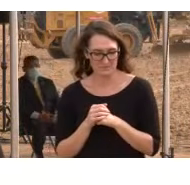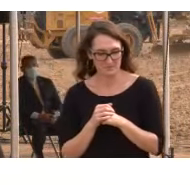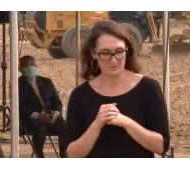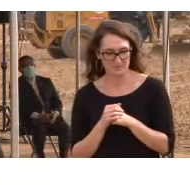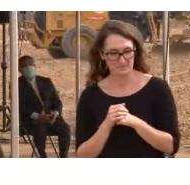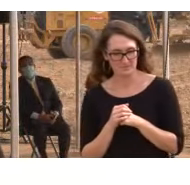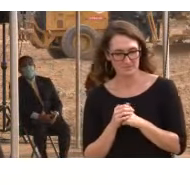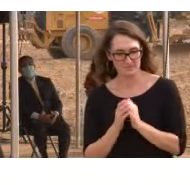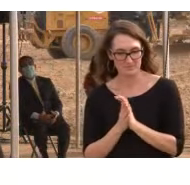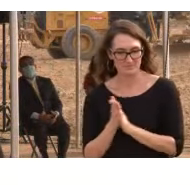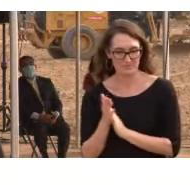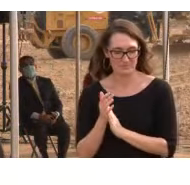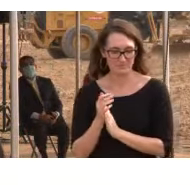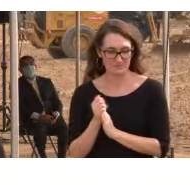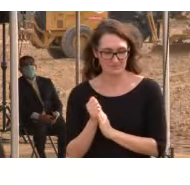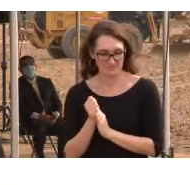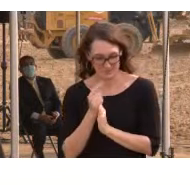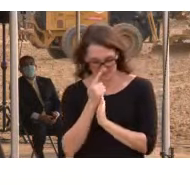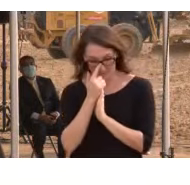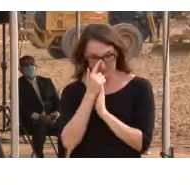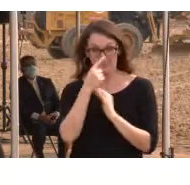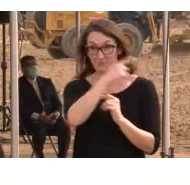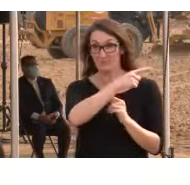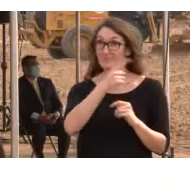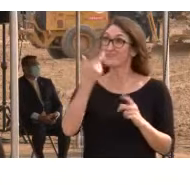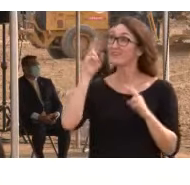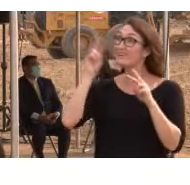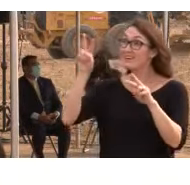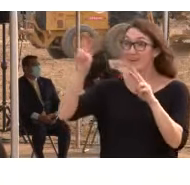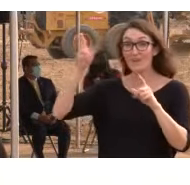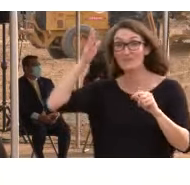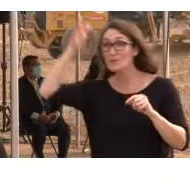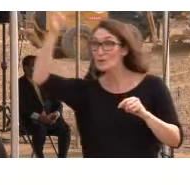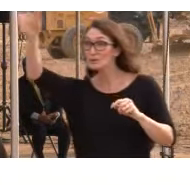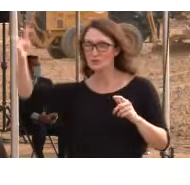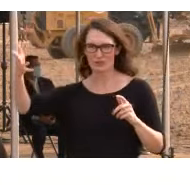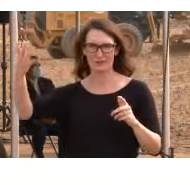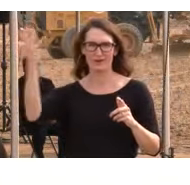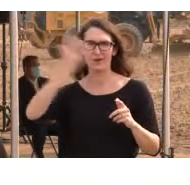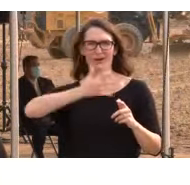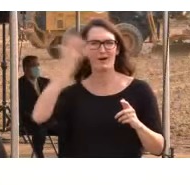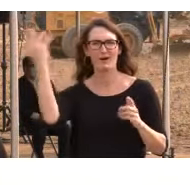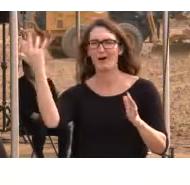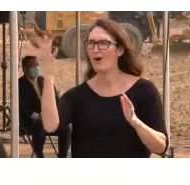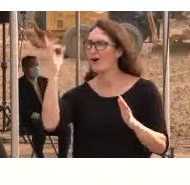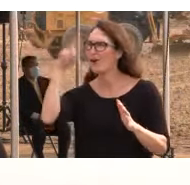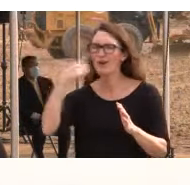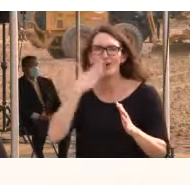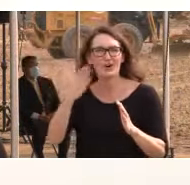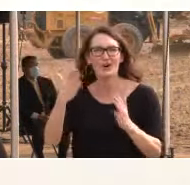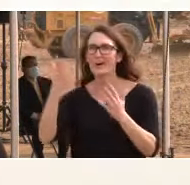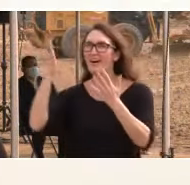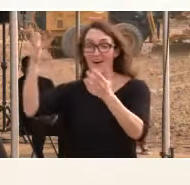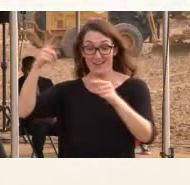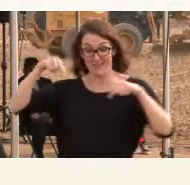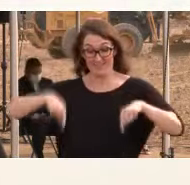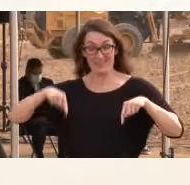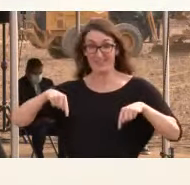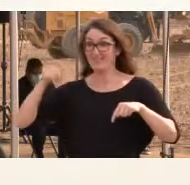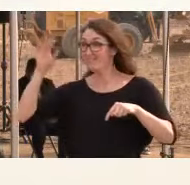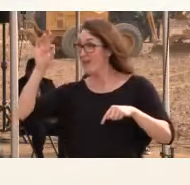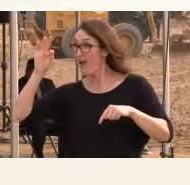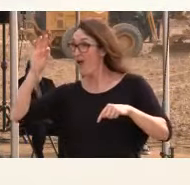I see that the future, I see a bright future ahead. West Fresno campus will provide resources that will empower